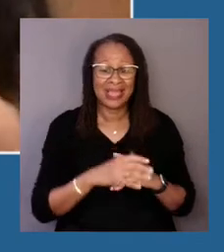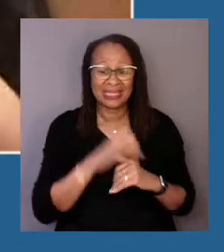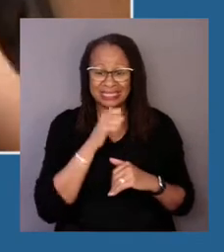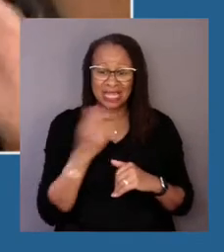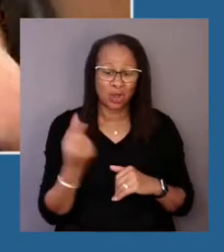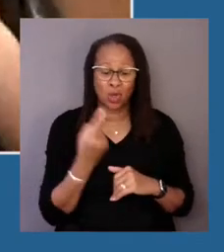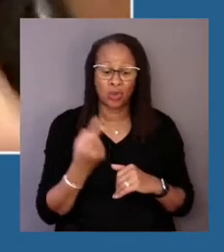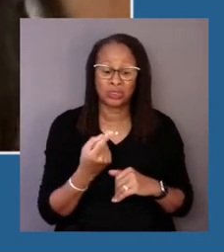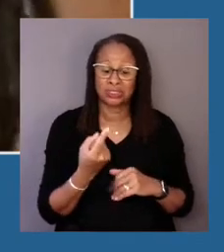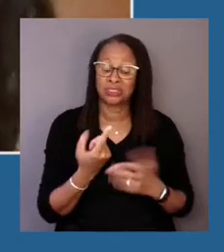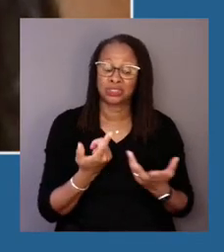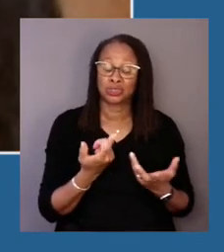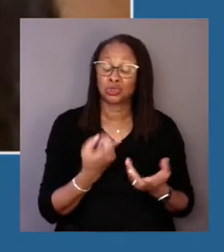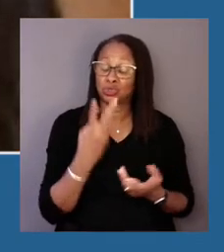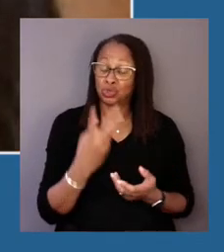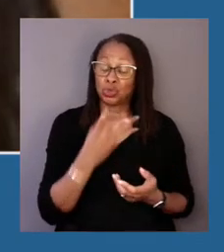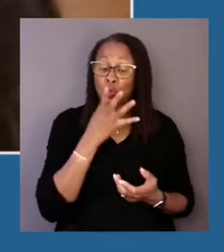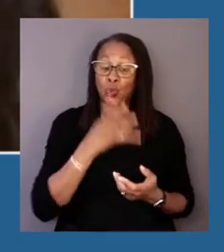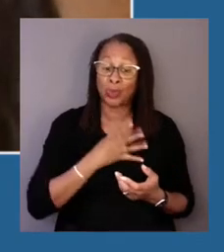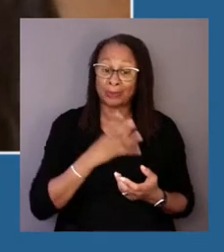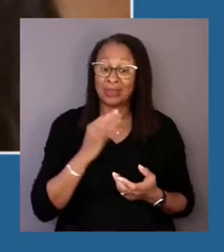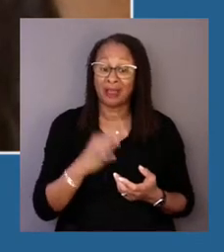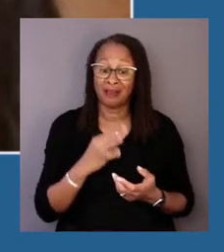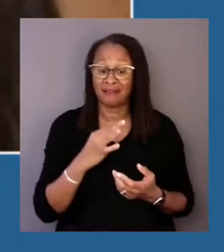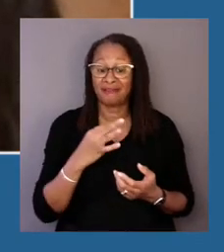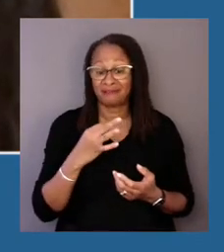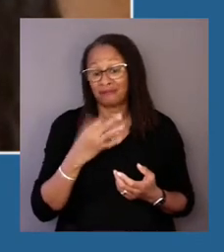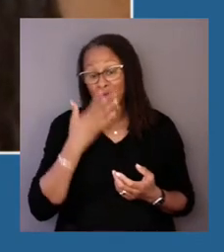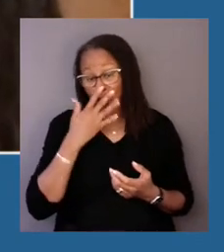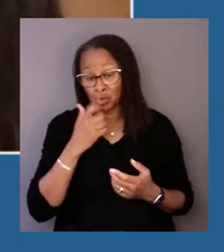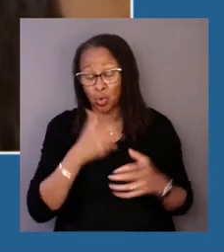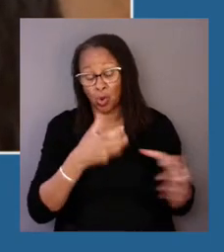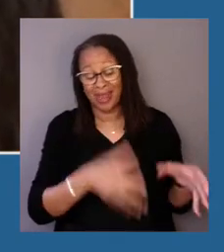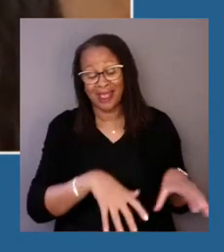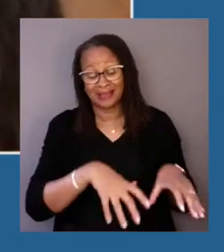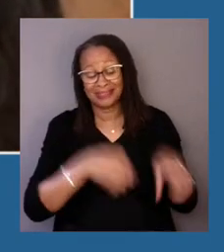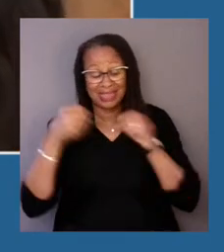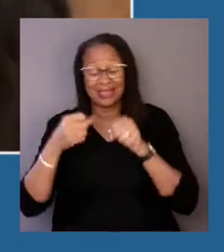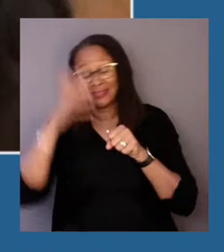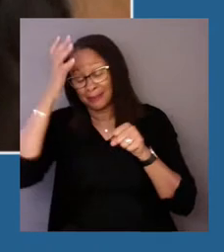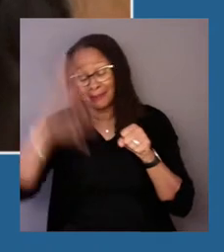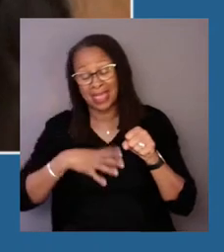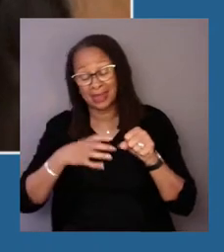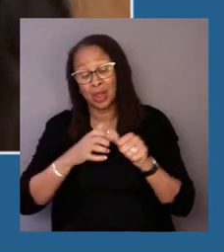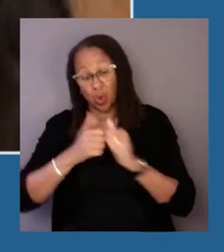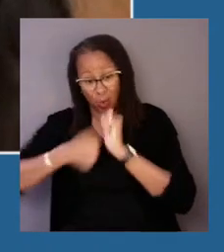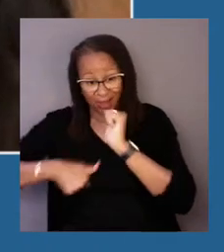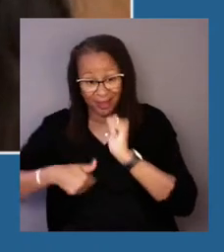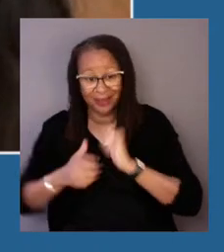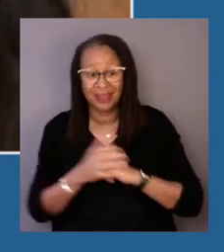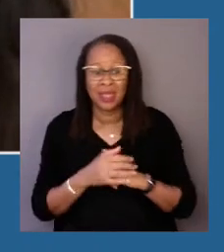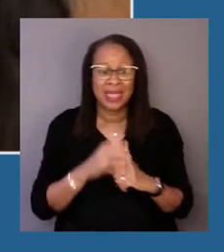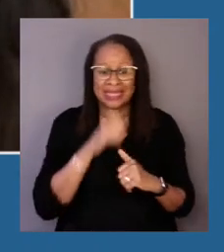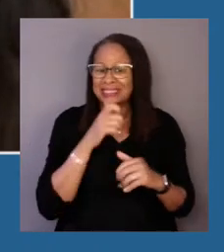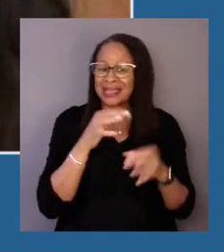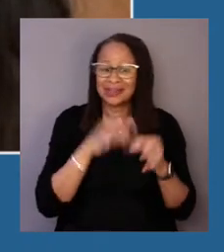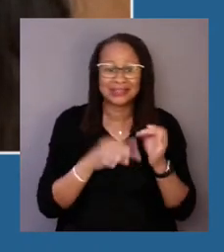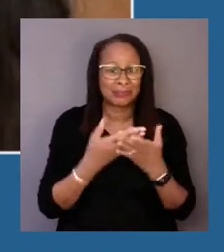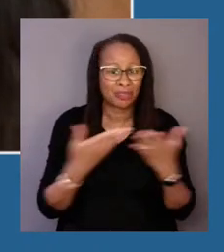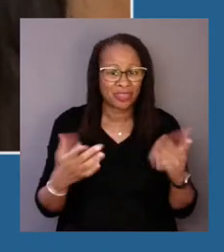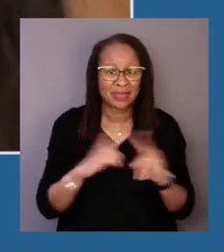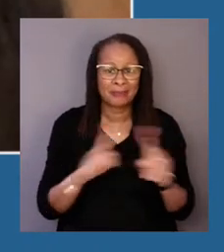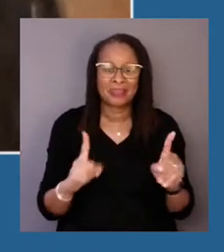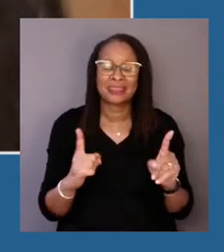this guy away, that we add that level of complexity. Yeah. Absolutely. It's not a simple thing, but there is a